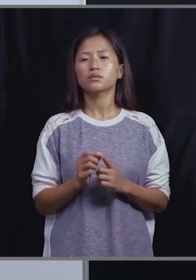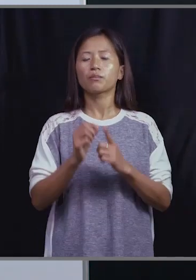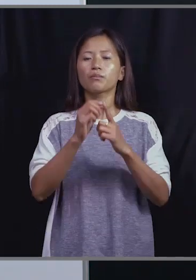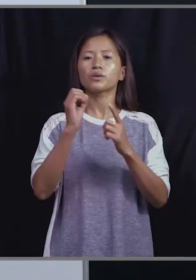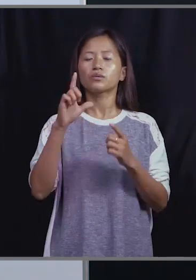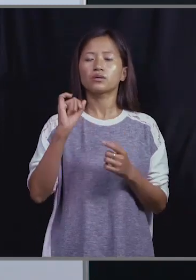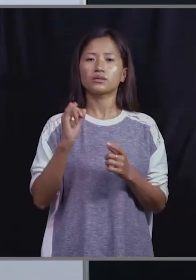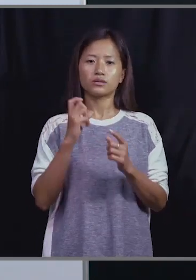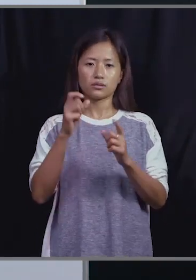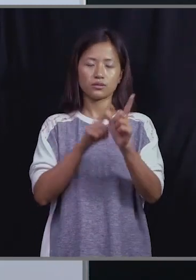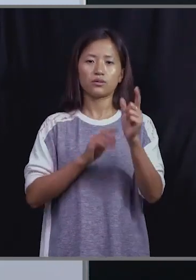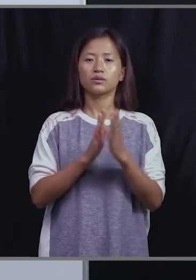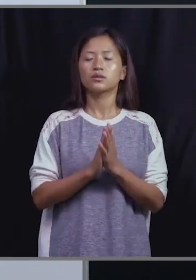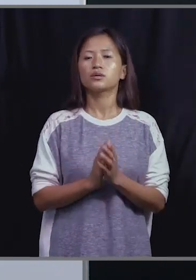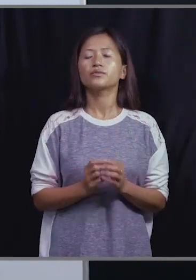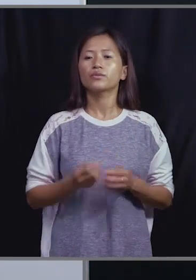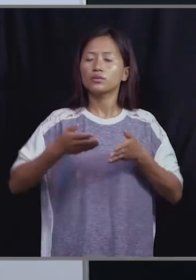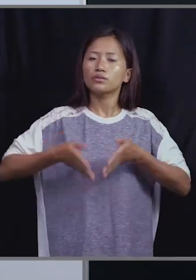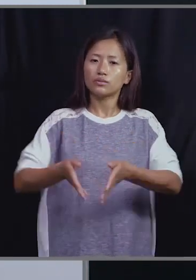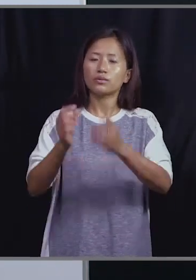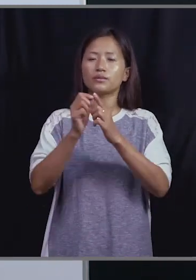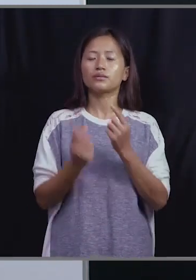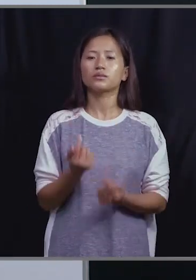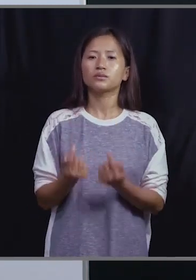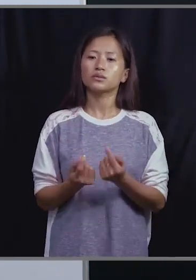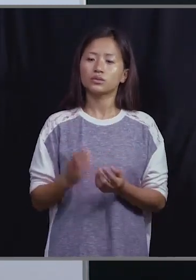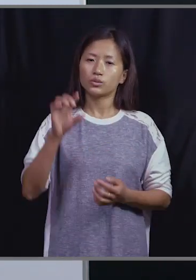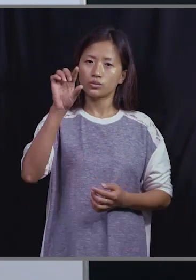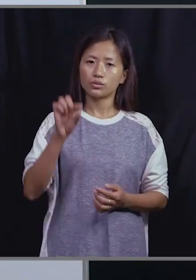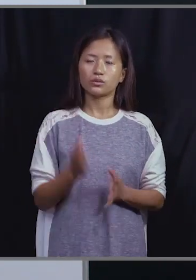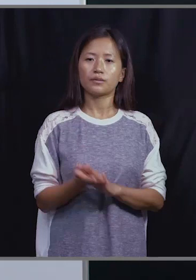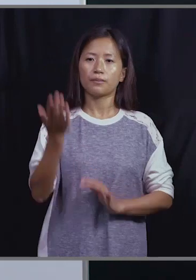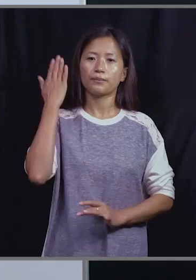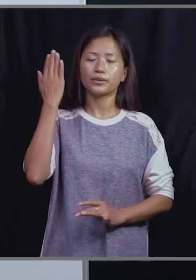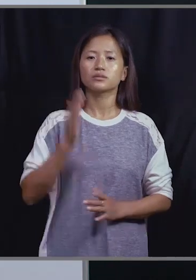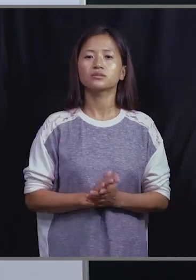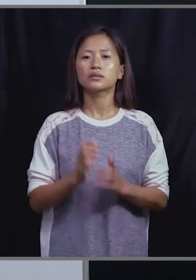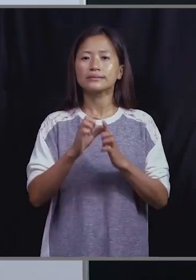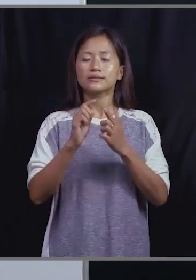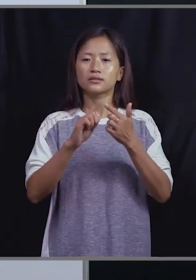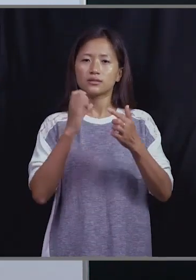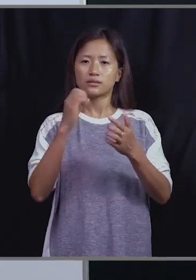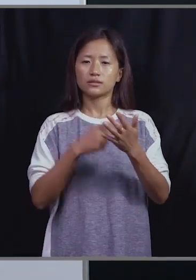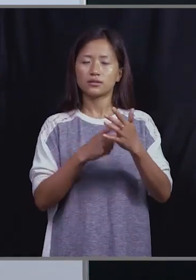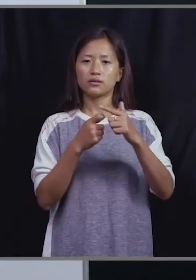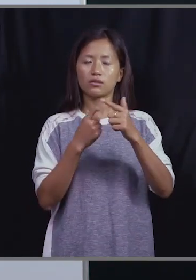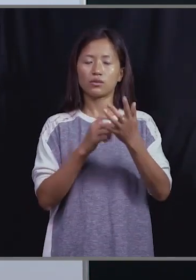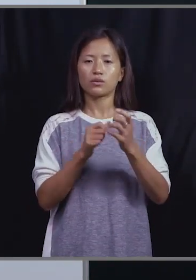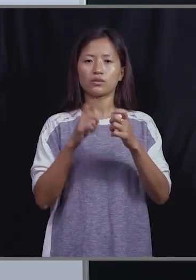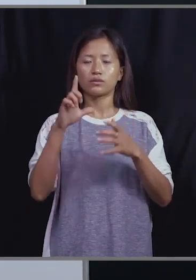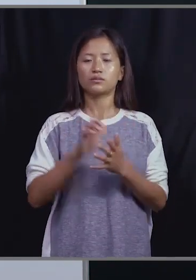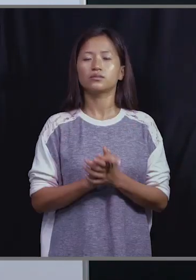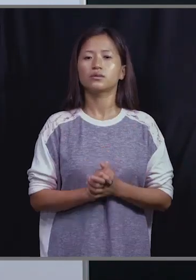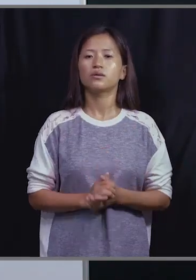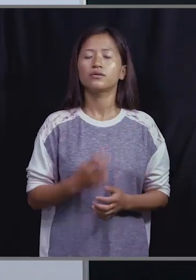to run the political system that they have been doing in the past. That means the dictatorial form of government. They do not want